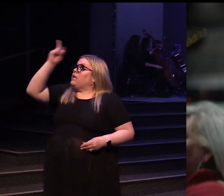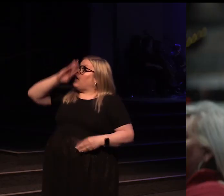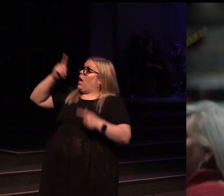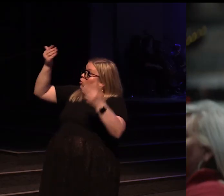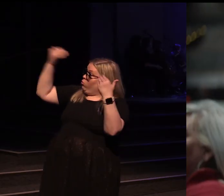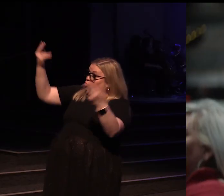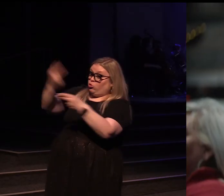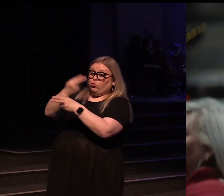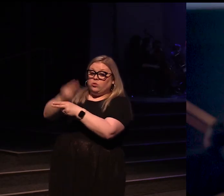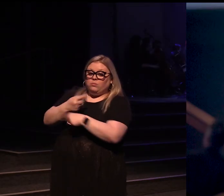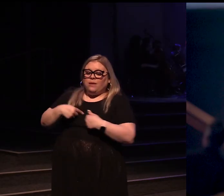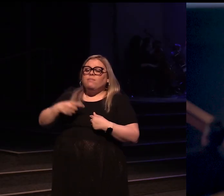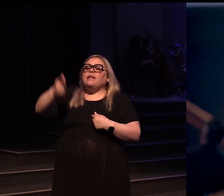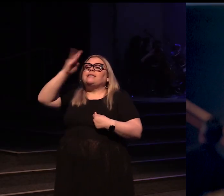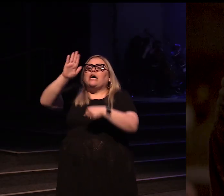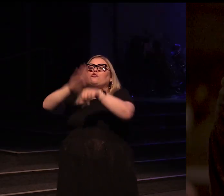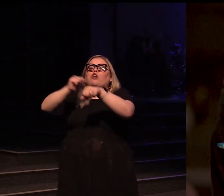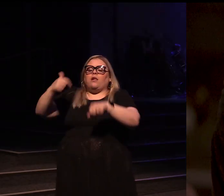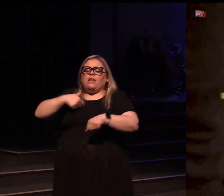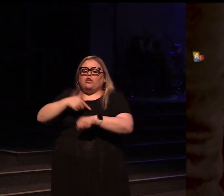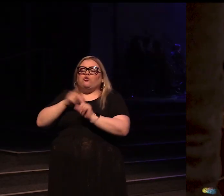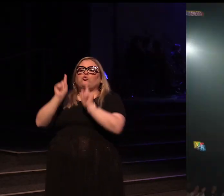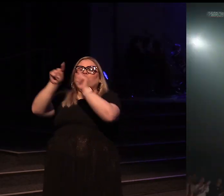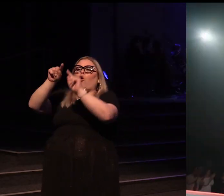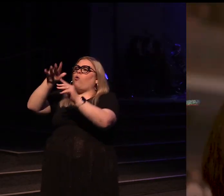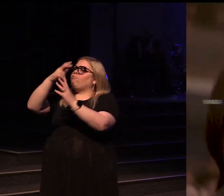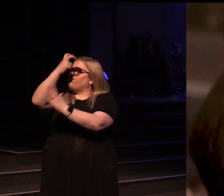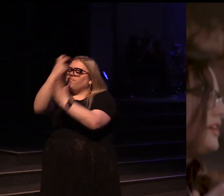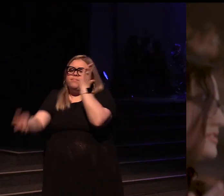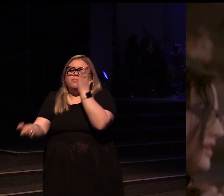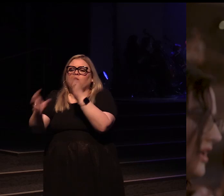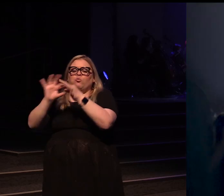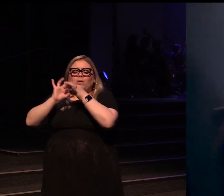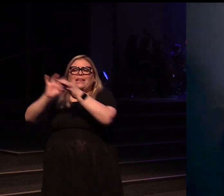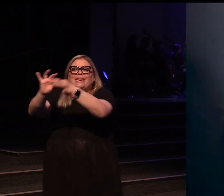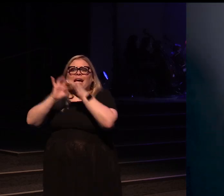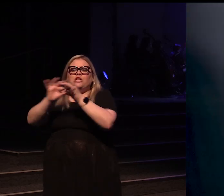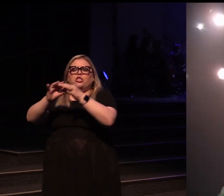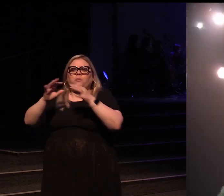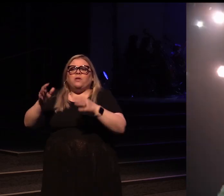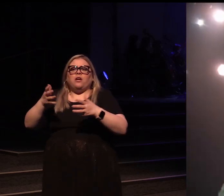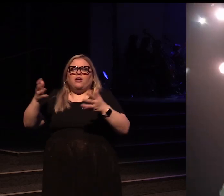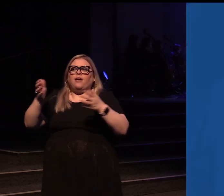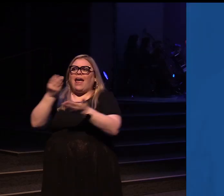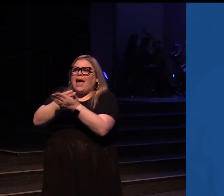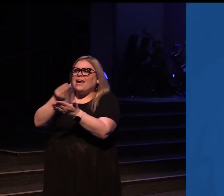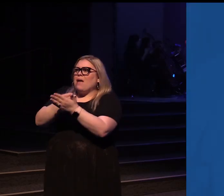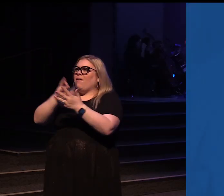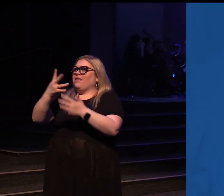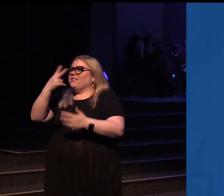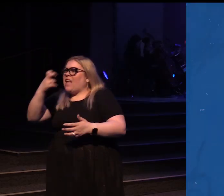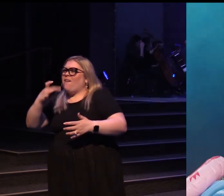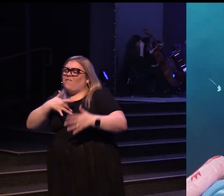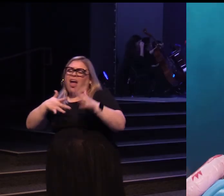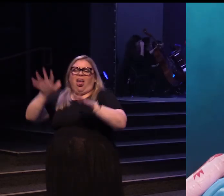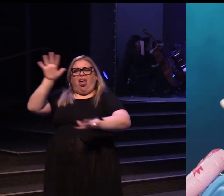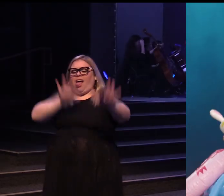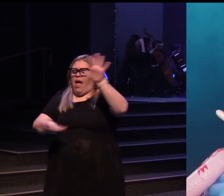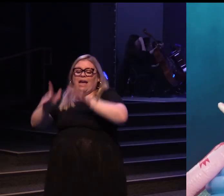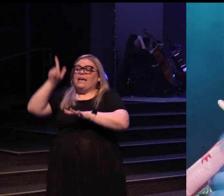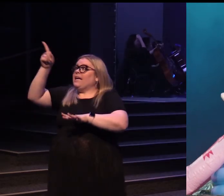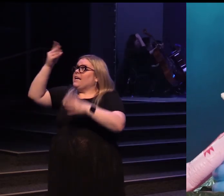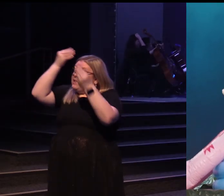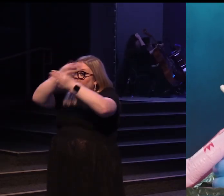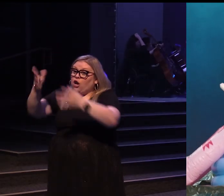me? God's calling us to the deep right now. Through the relational challenge, through the economic downturn, he said, if